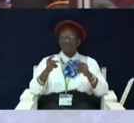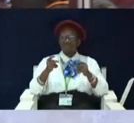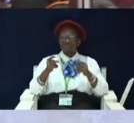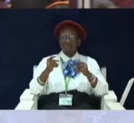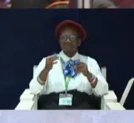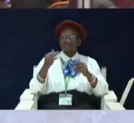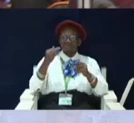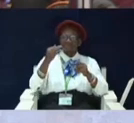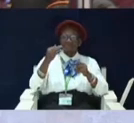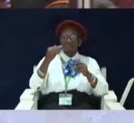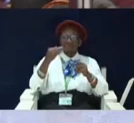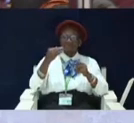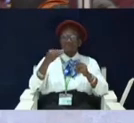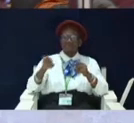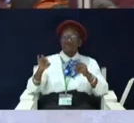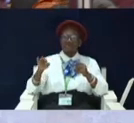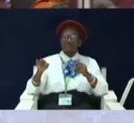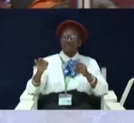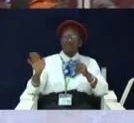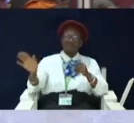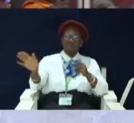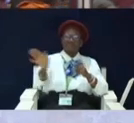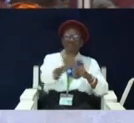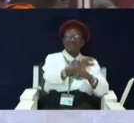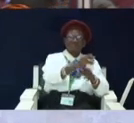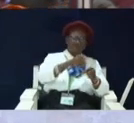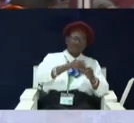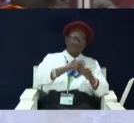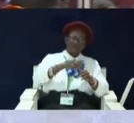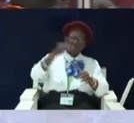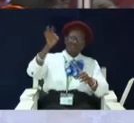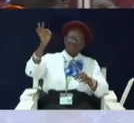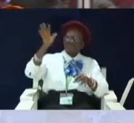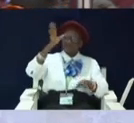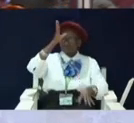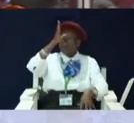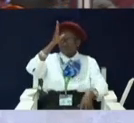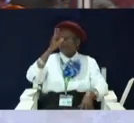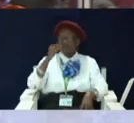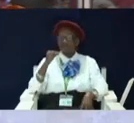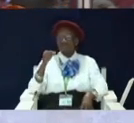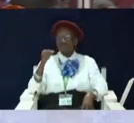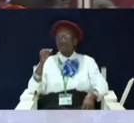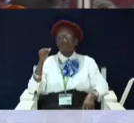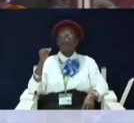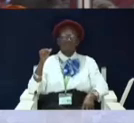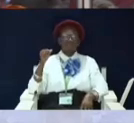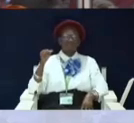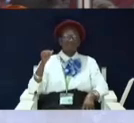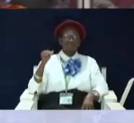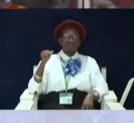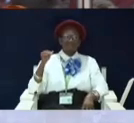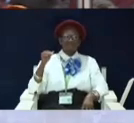of your spiritual father. Mo duro gege ni ipo gege bi baba re ninu Oluwa.